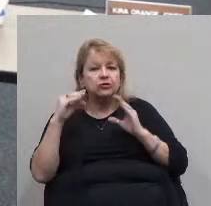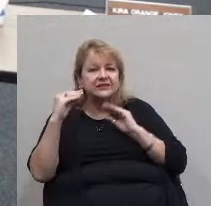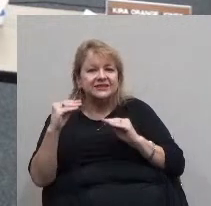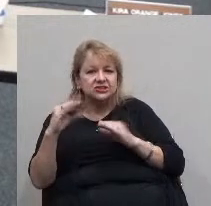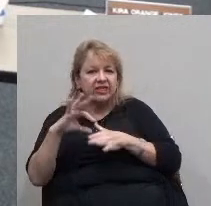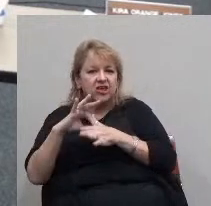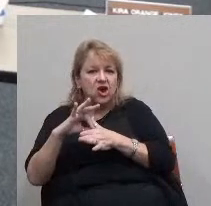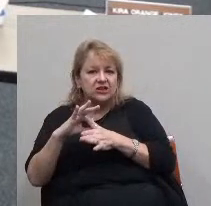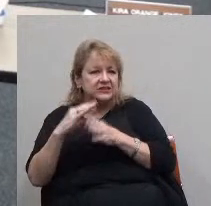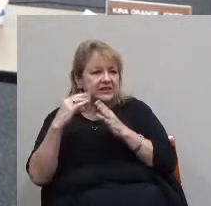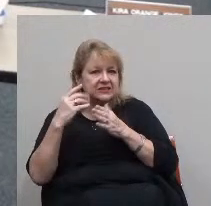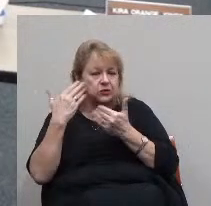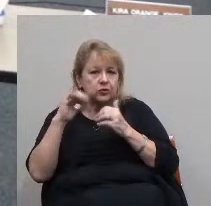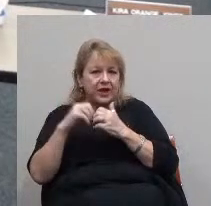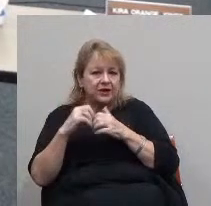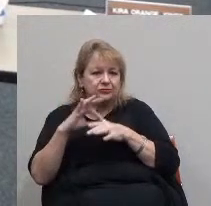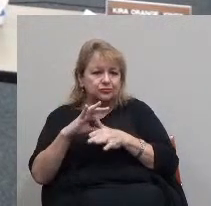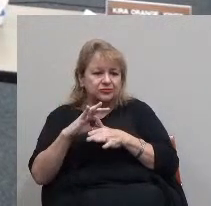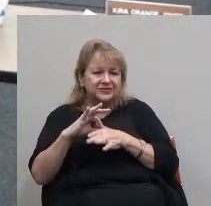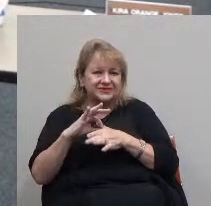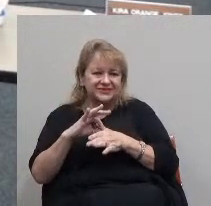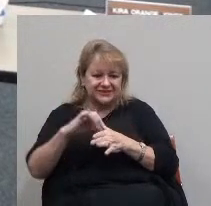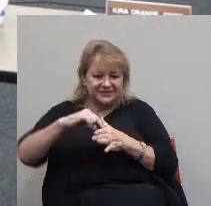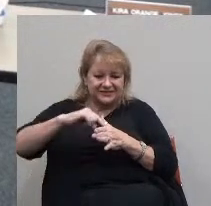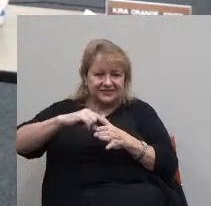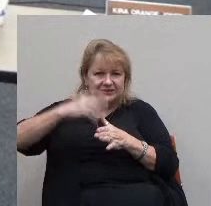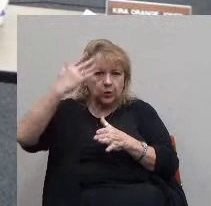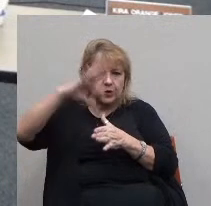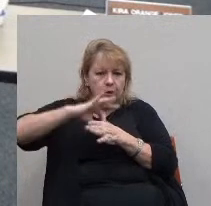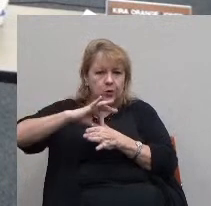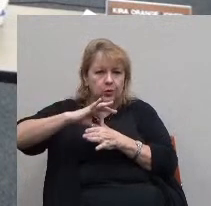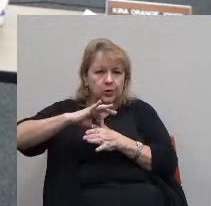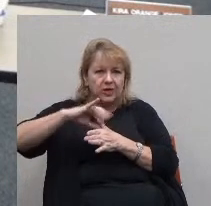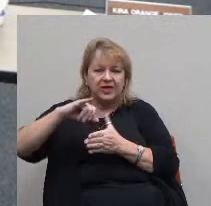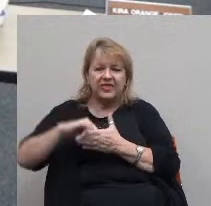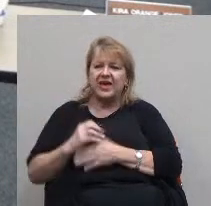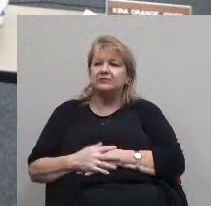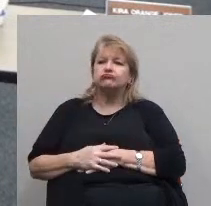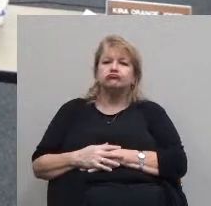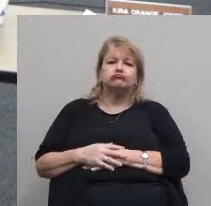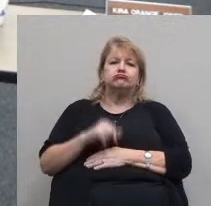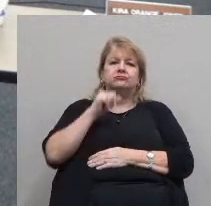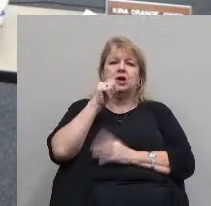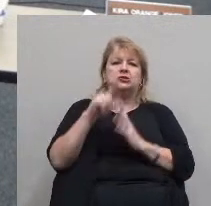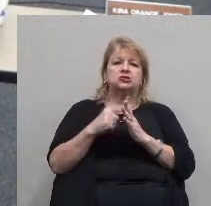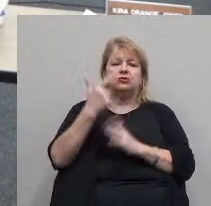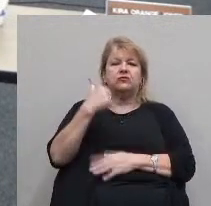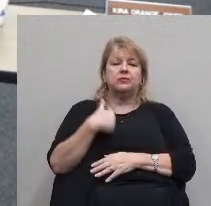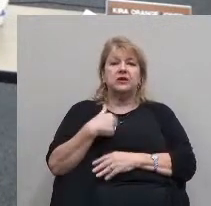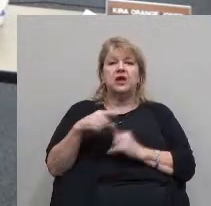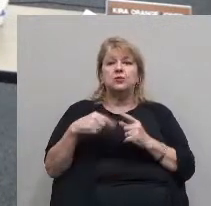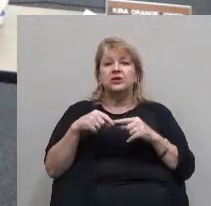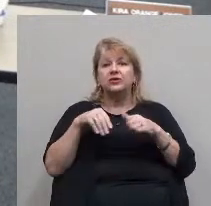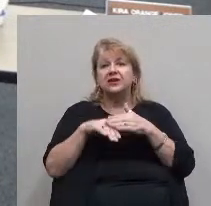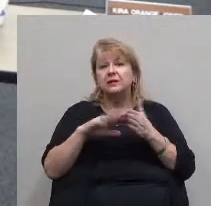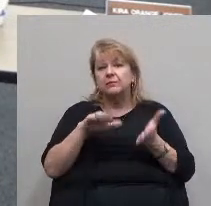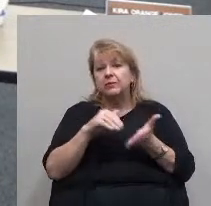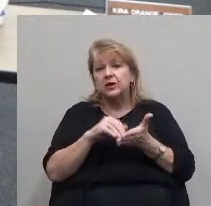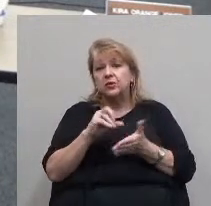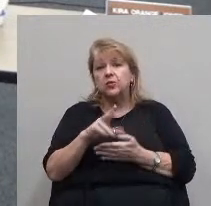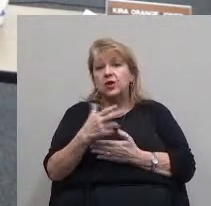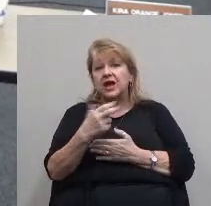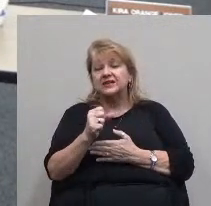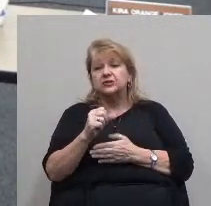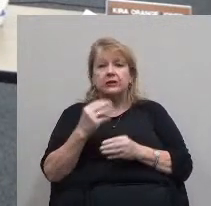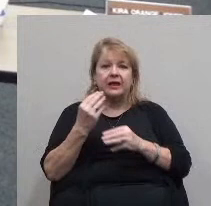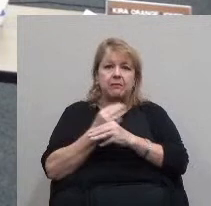content area, that's like a non-starter for me, especially when you get to the middle and high, say for